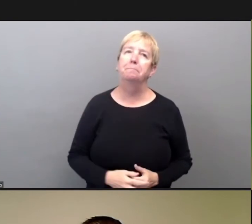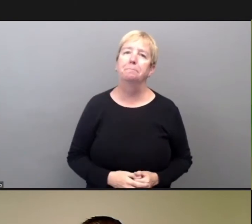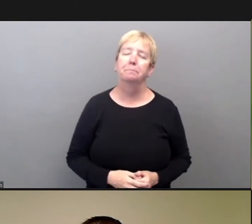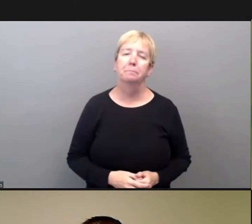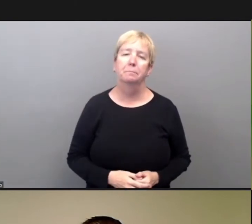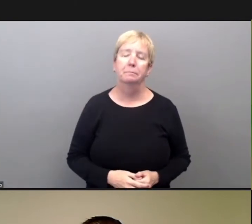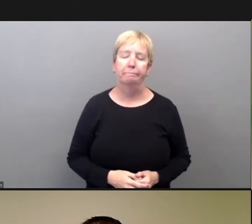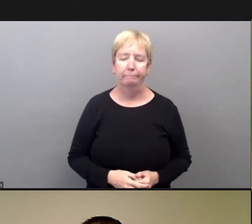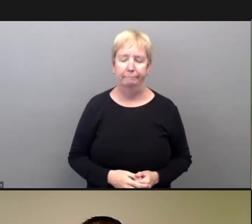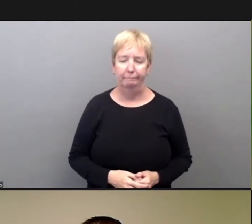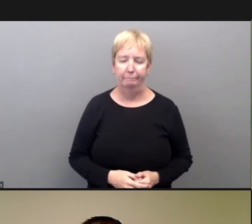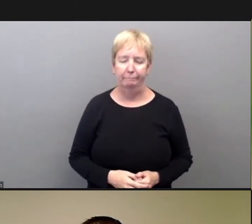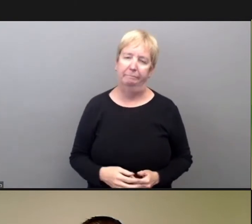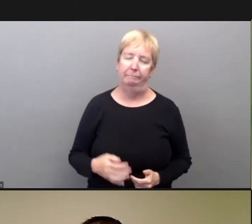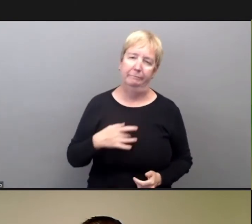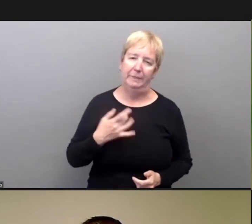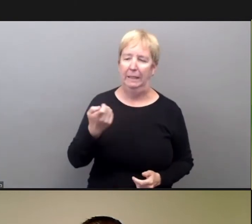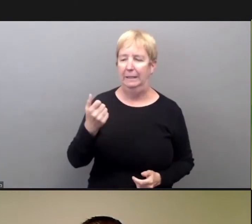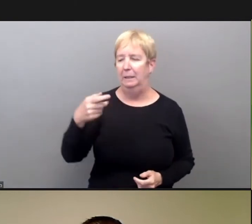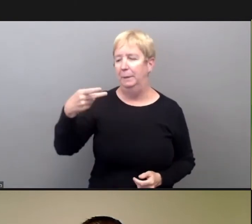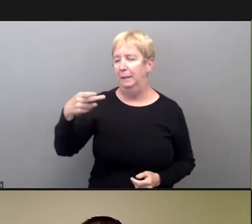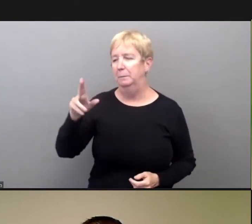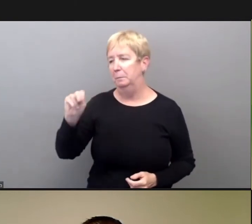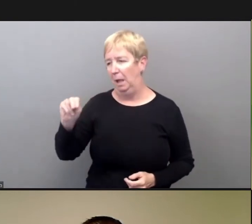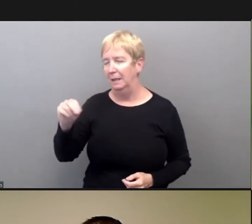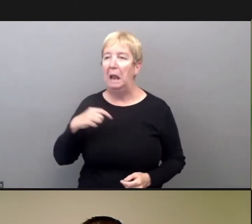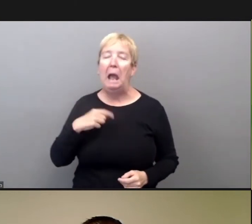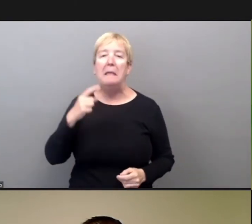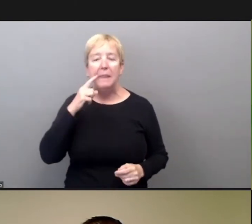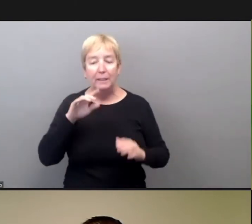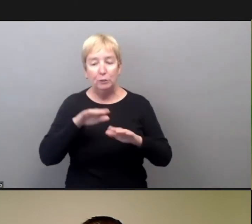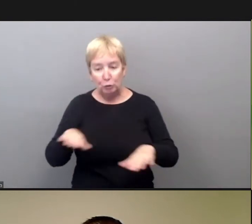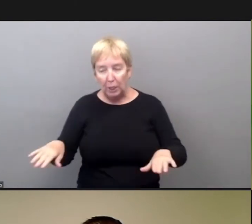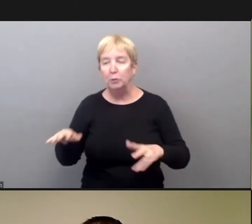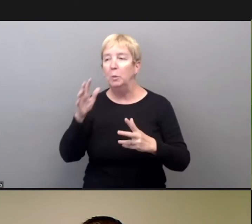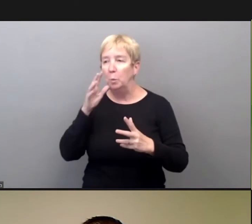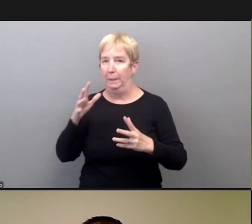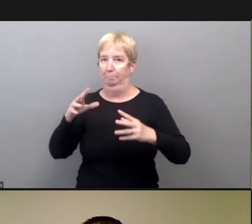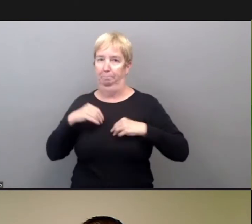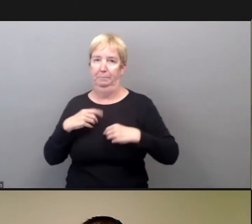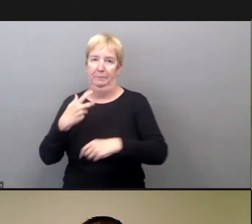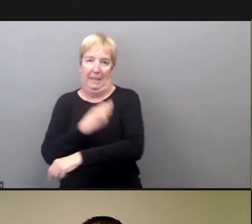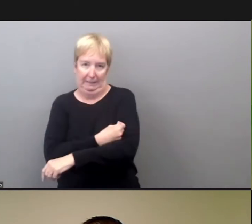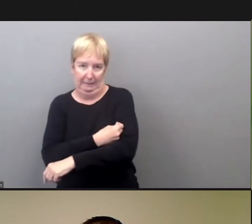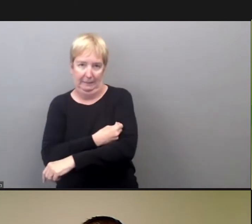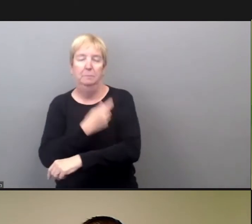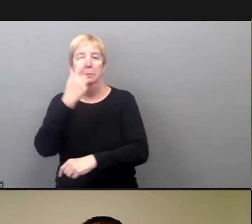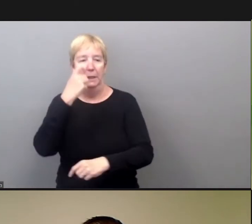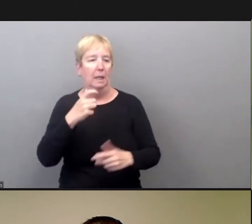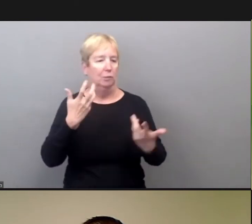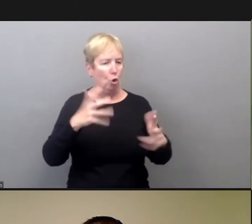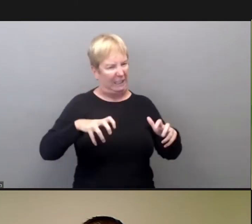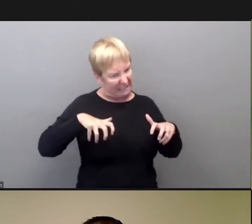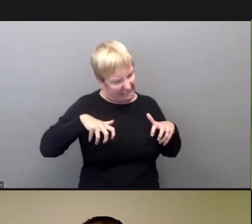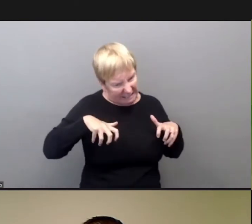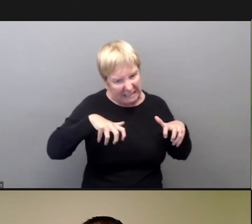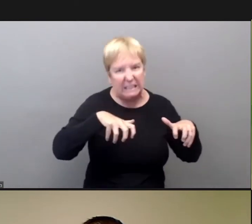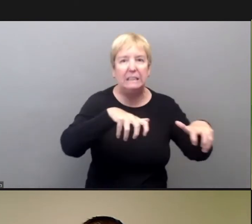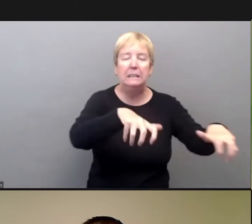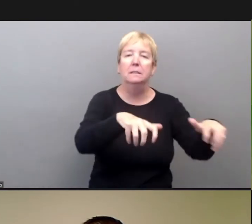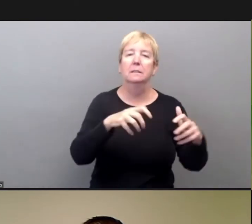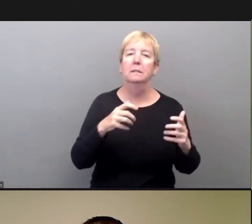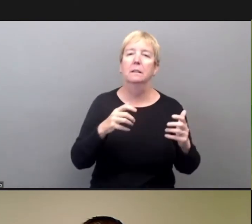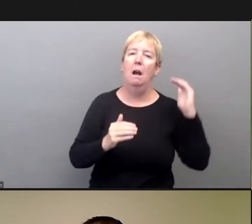pun, we have a shot at a higher vaccination rate for kids because of this. And I think the other thing, there's my favorite proverb